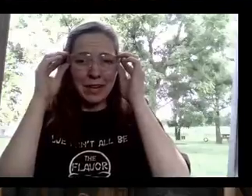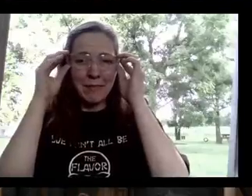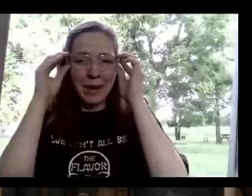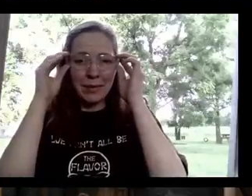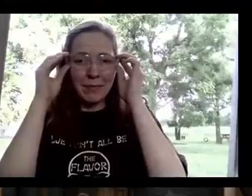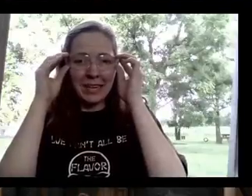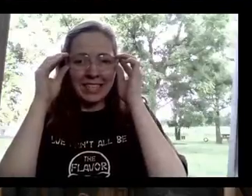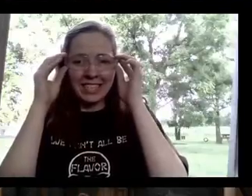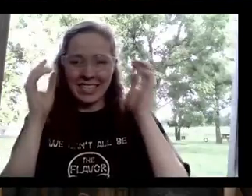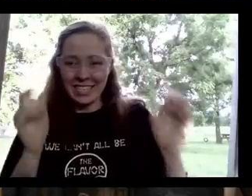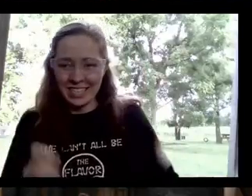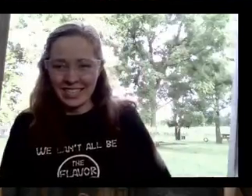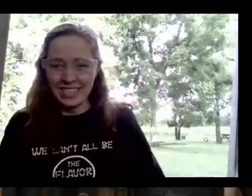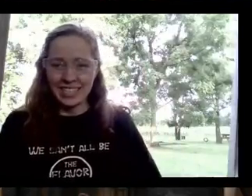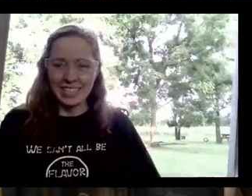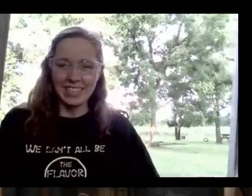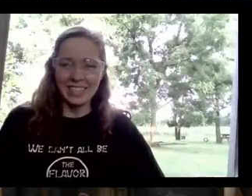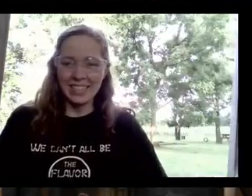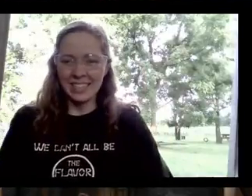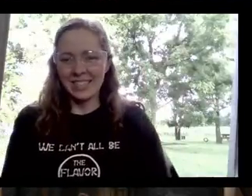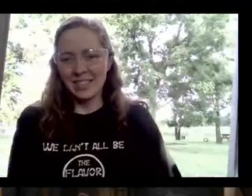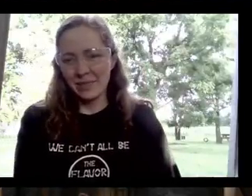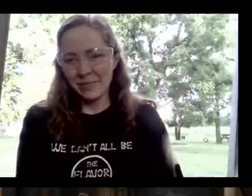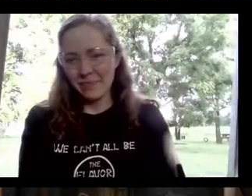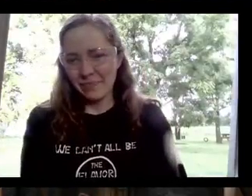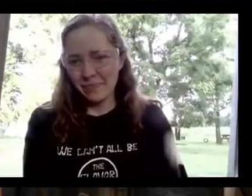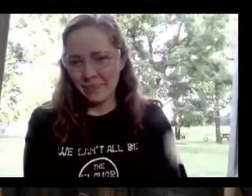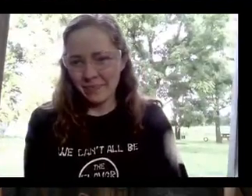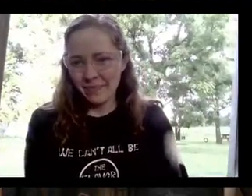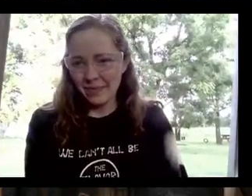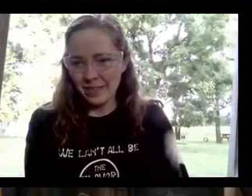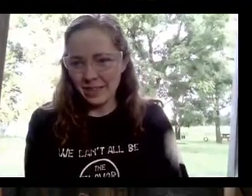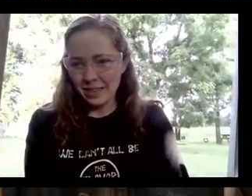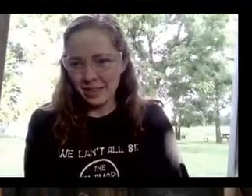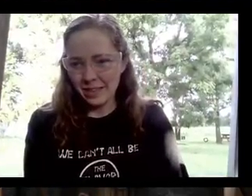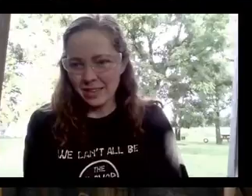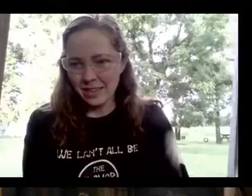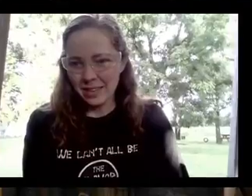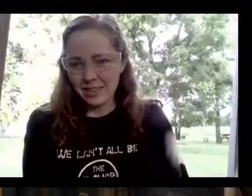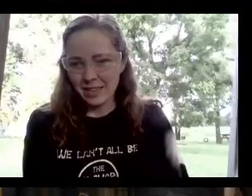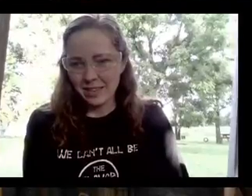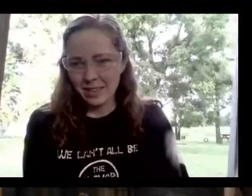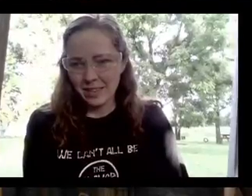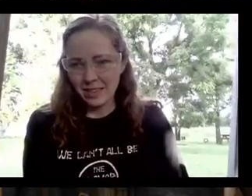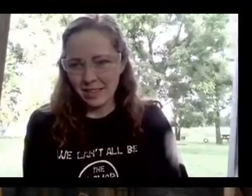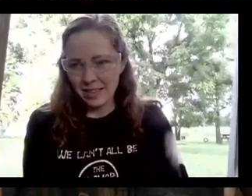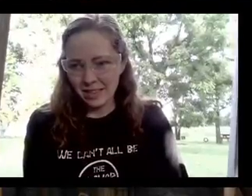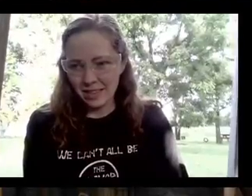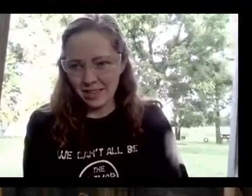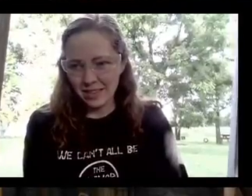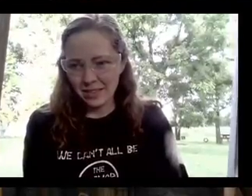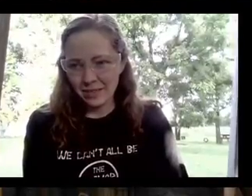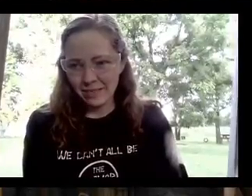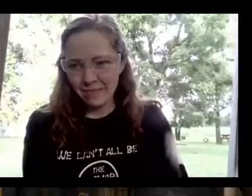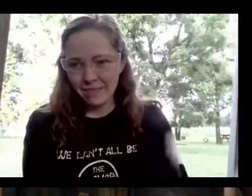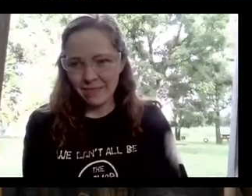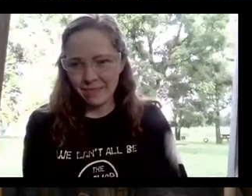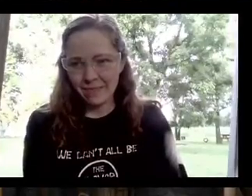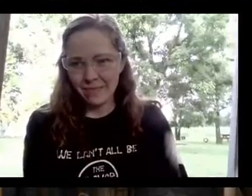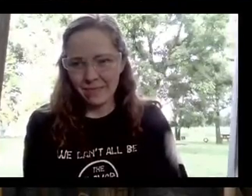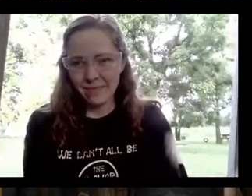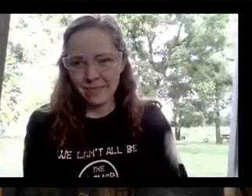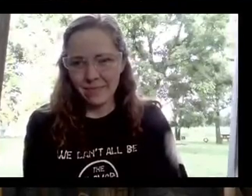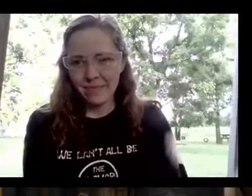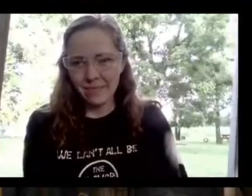Yeah. Might well pay attention. Well, be careful, Ryan. Definitely sign out. Come check back up on the stream if you can.